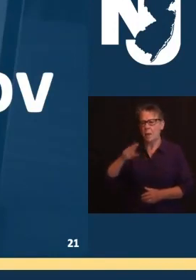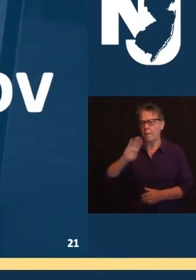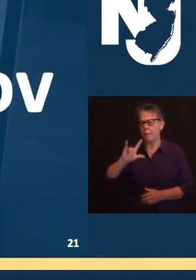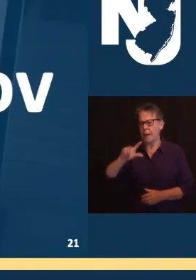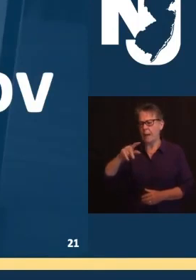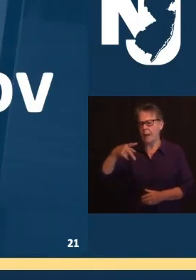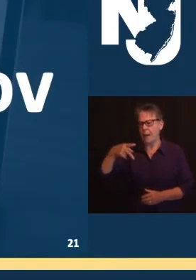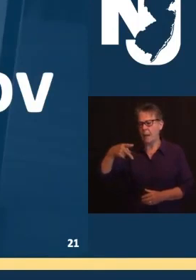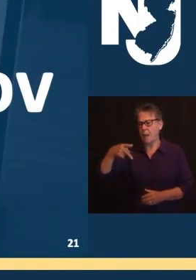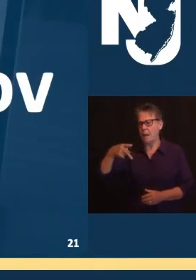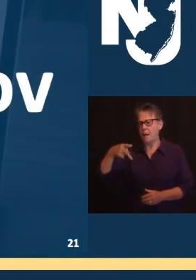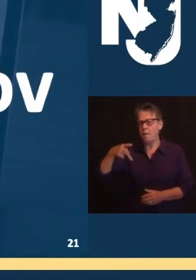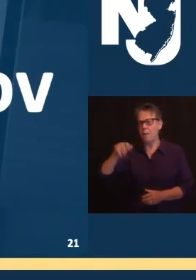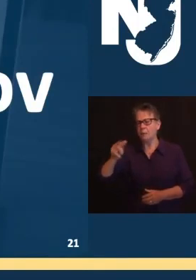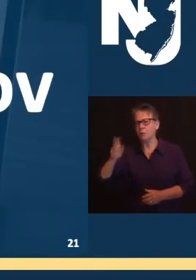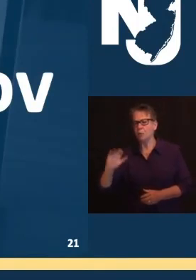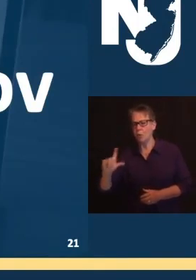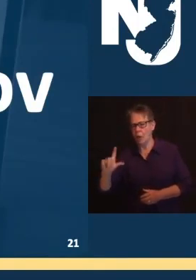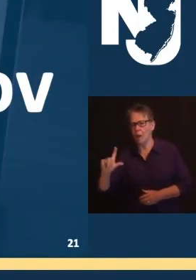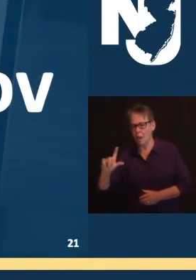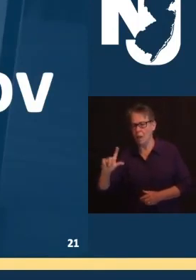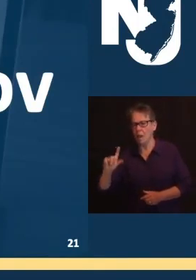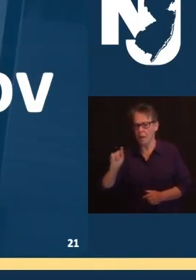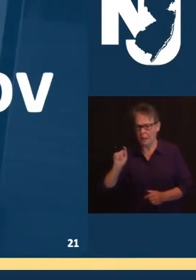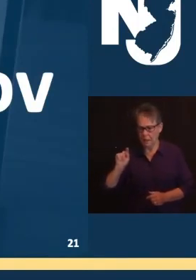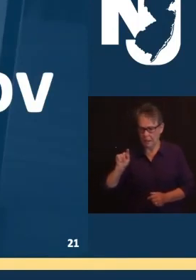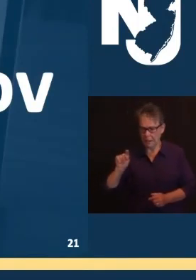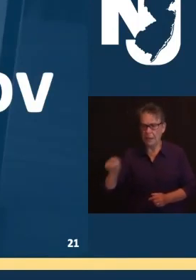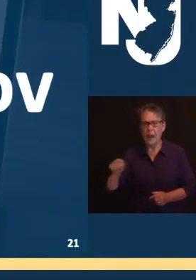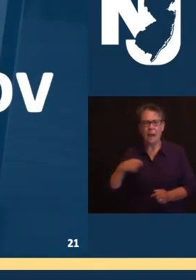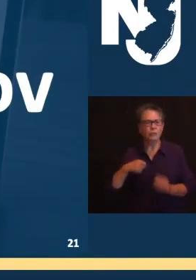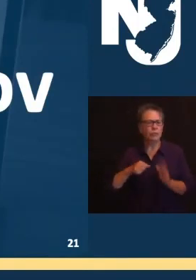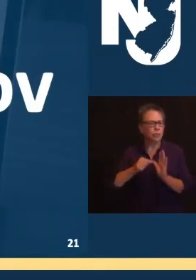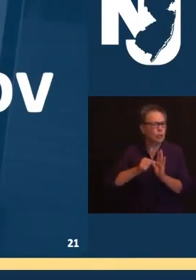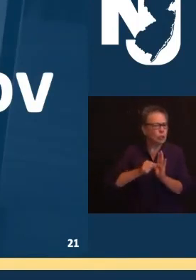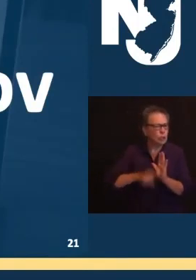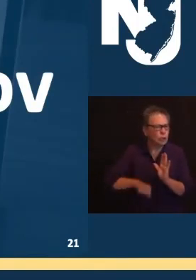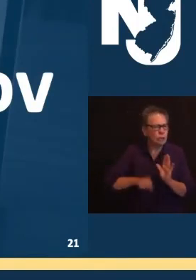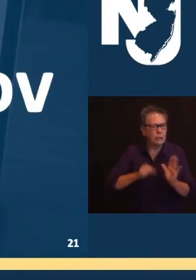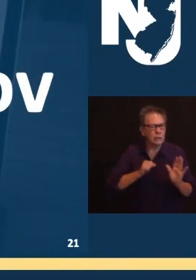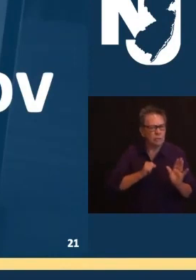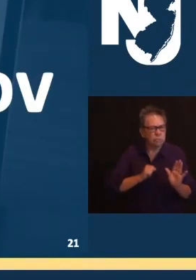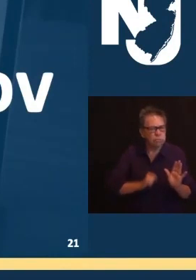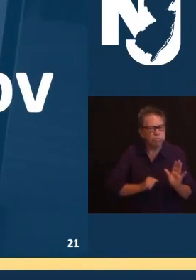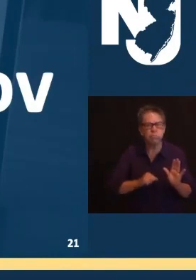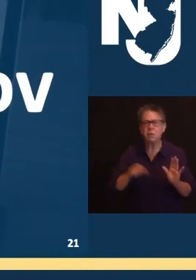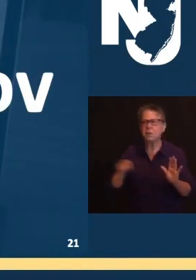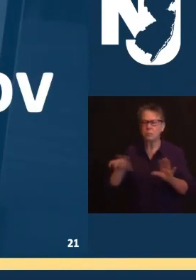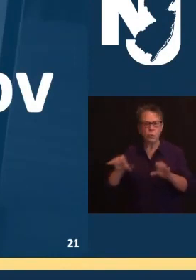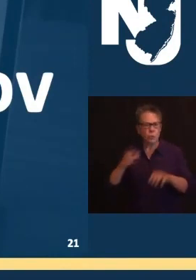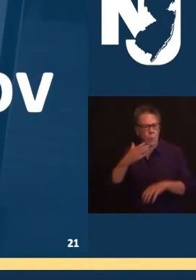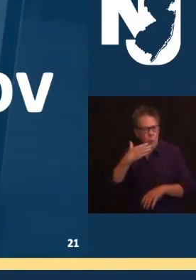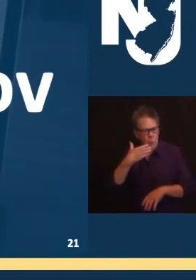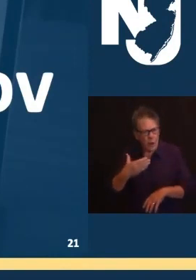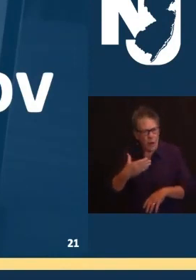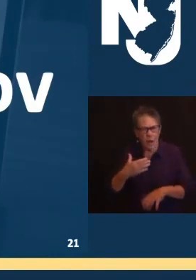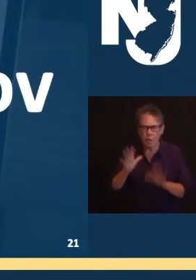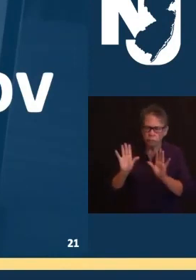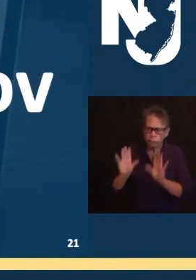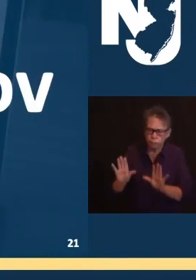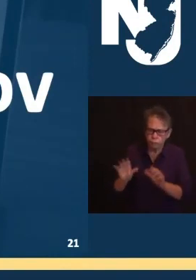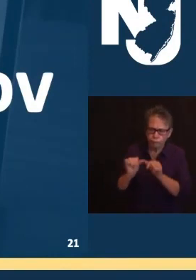Bill Pascrell in your prayers. And Bill, you're a fighter unlike any I know. You stay strong, as I know you will, and can't wait to